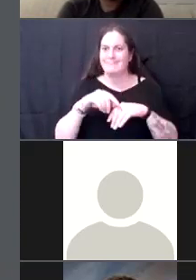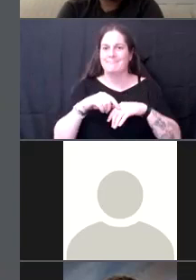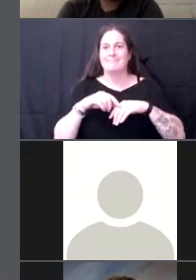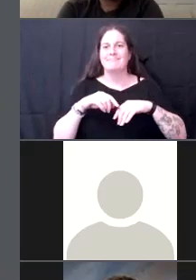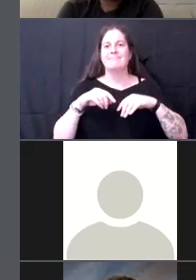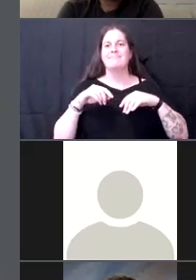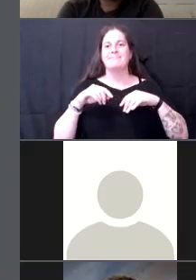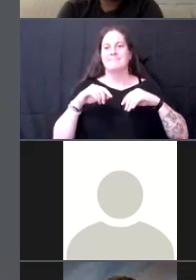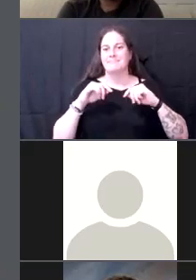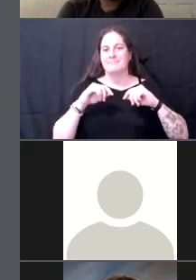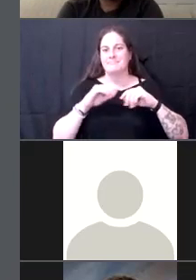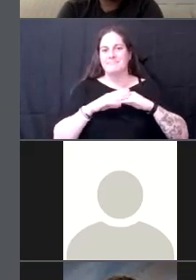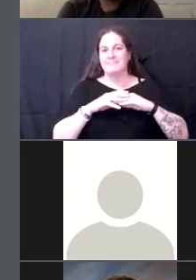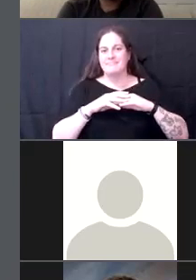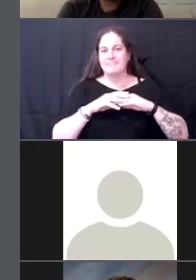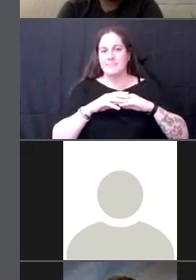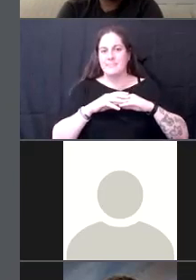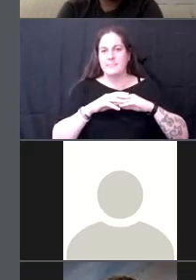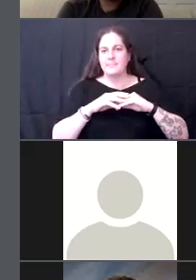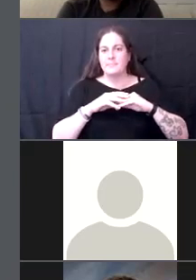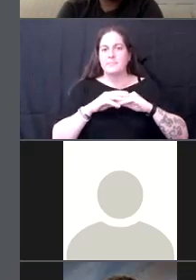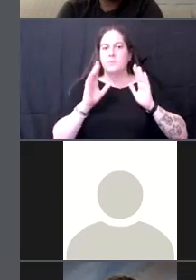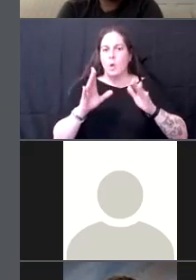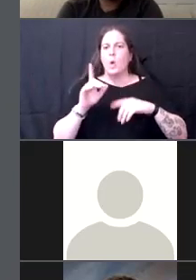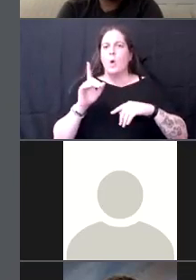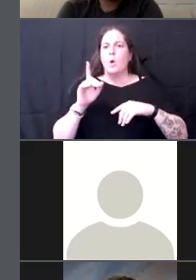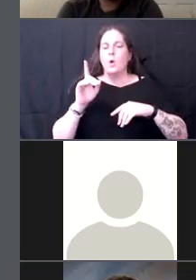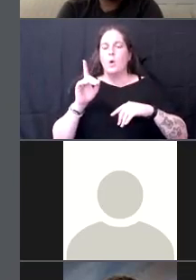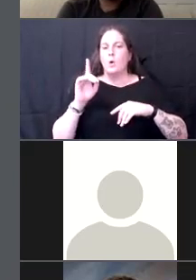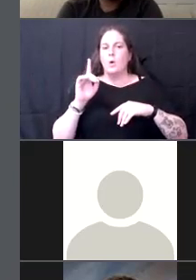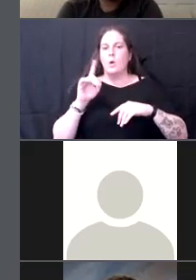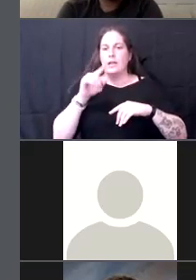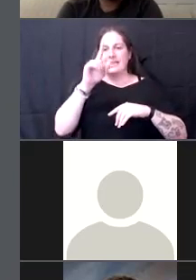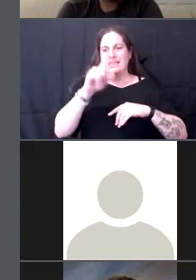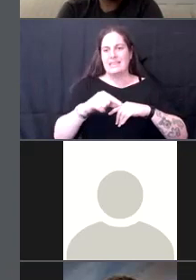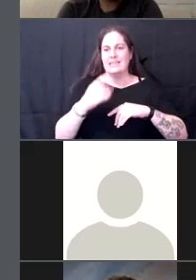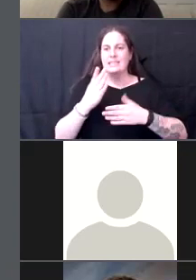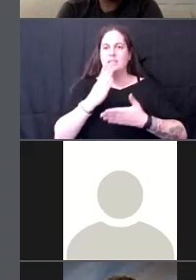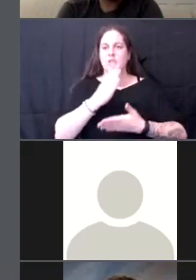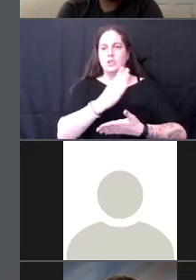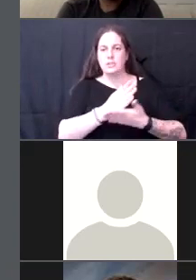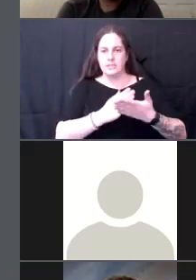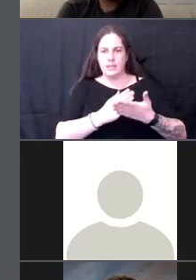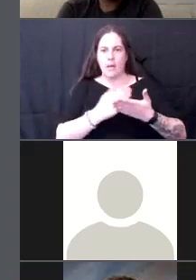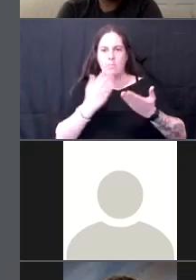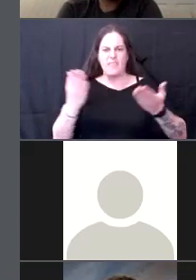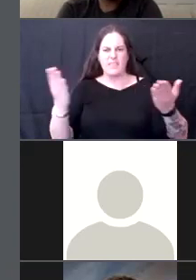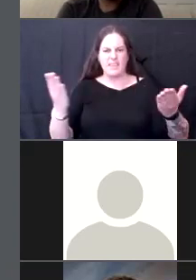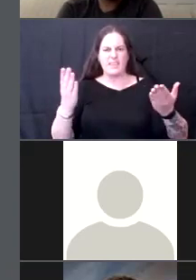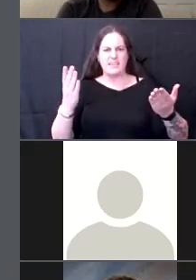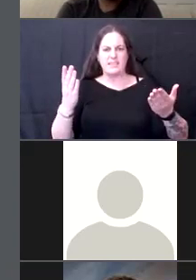Okay. All right. So these are some phenomena that you come across when people talk